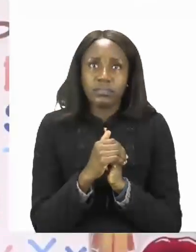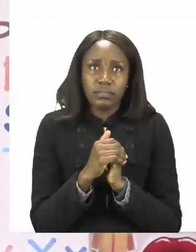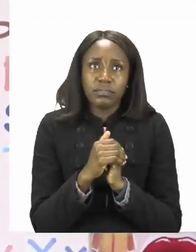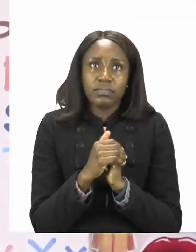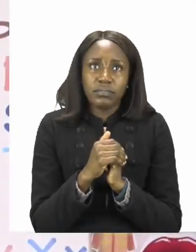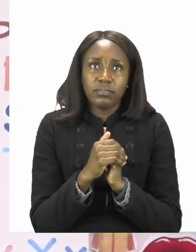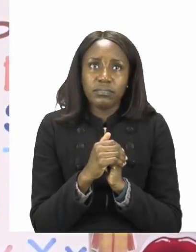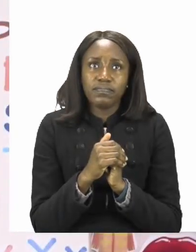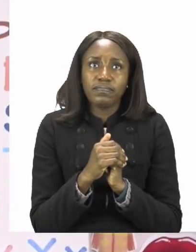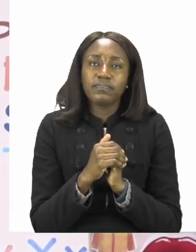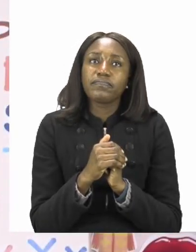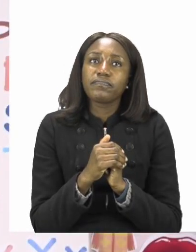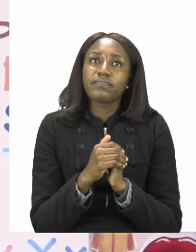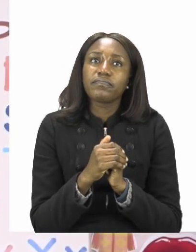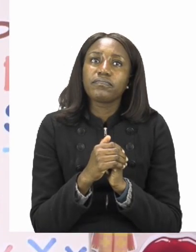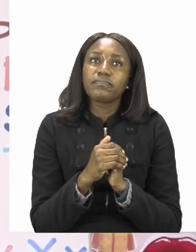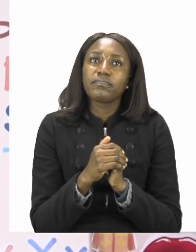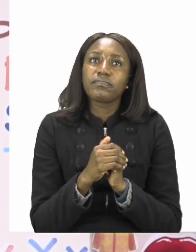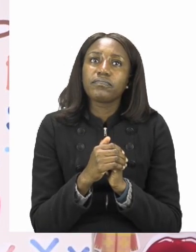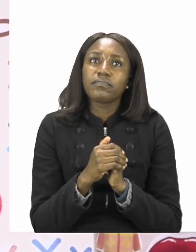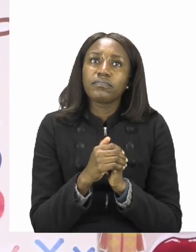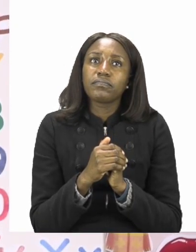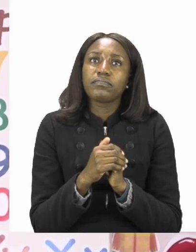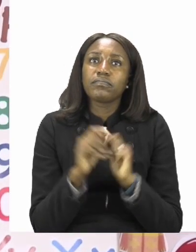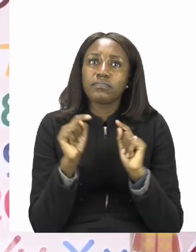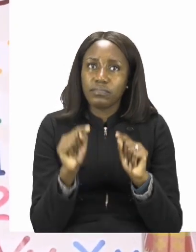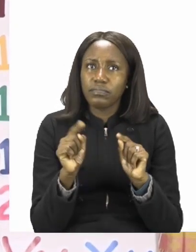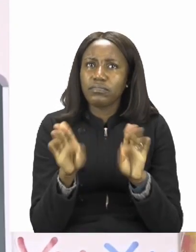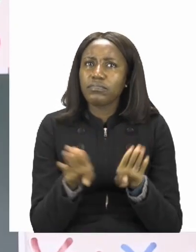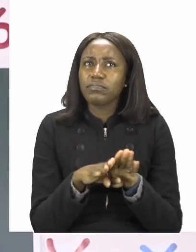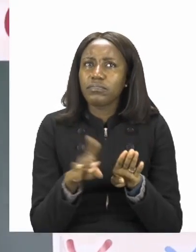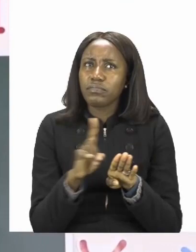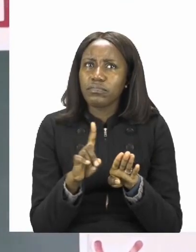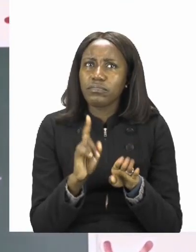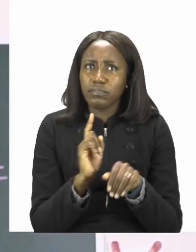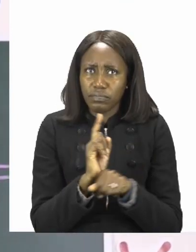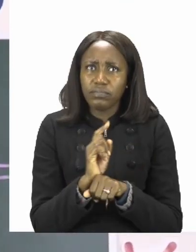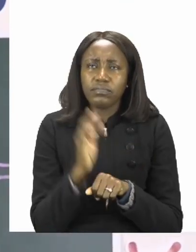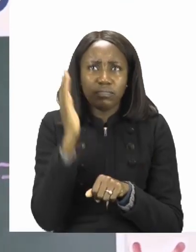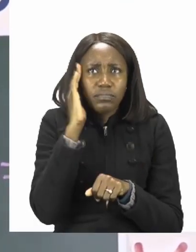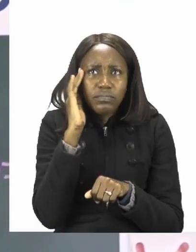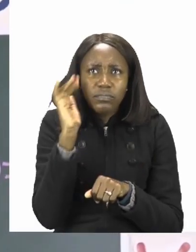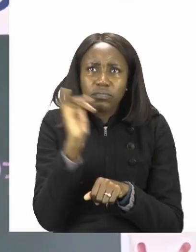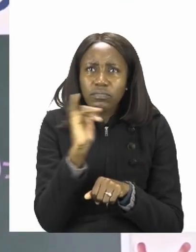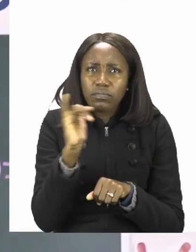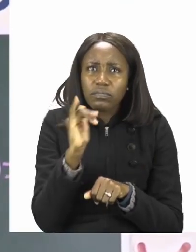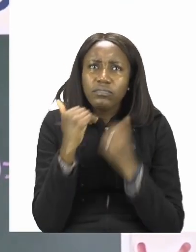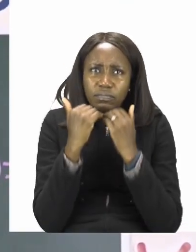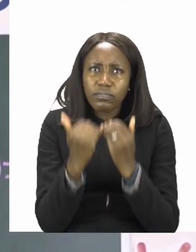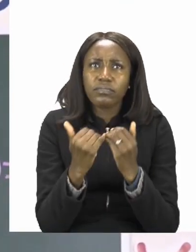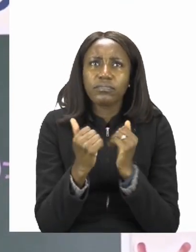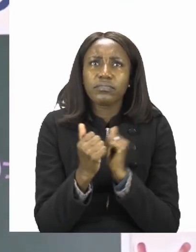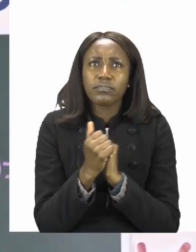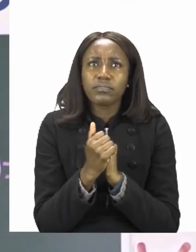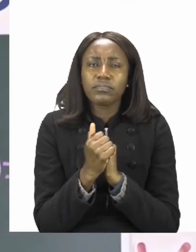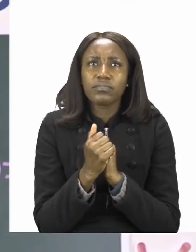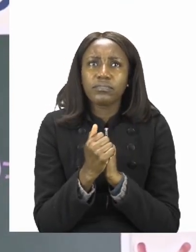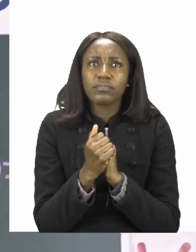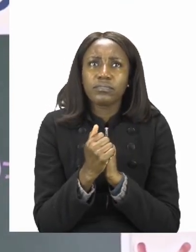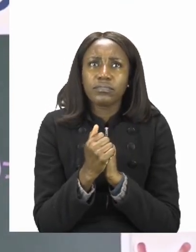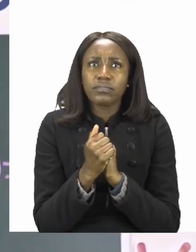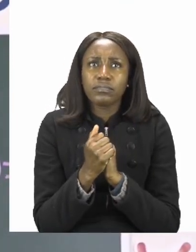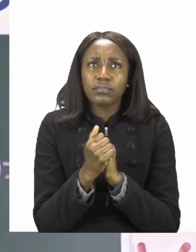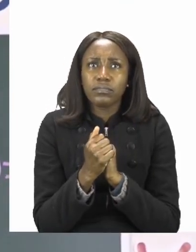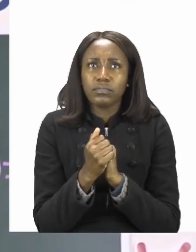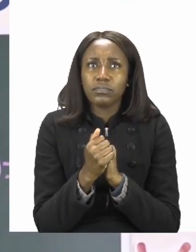do is to we are going to label our place values. In this case, the first number